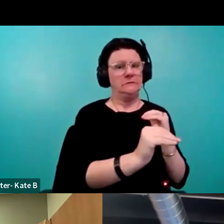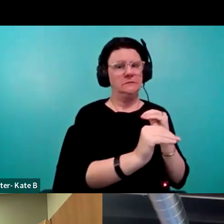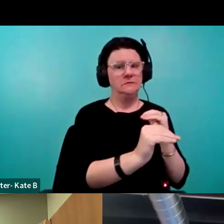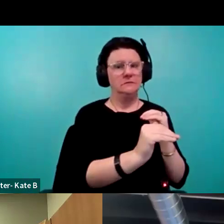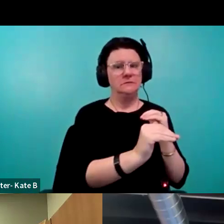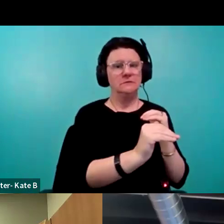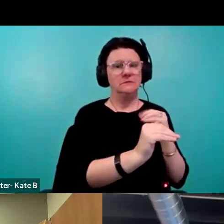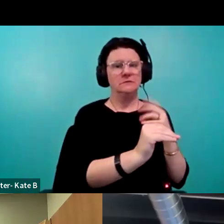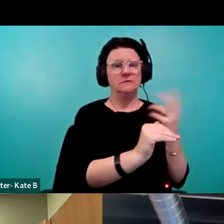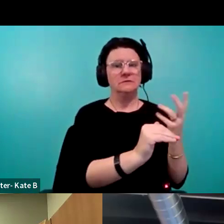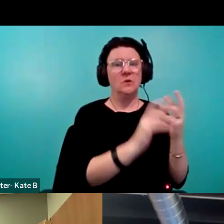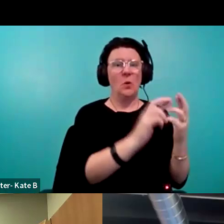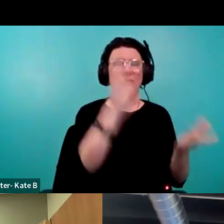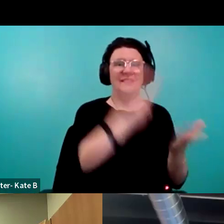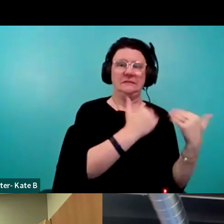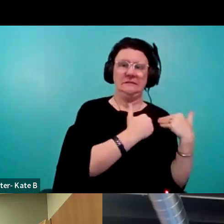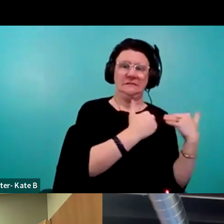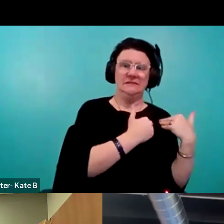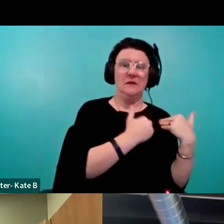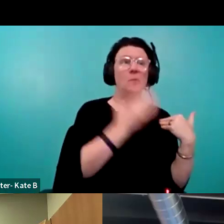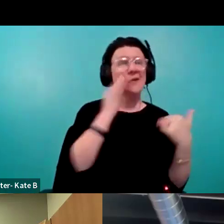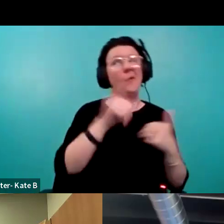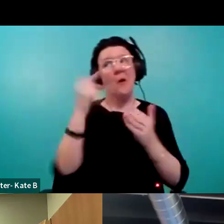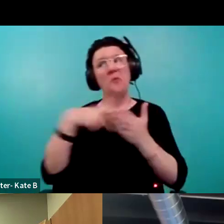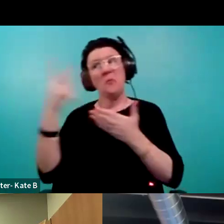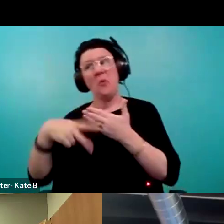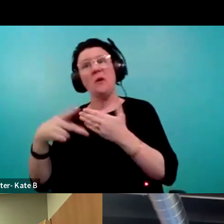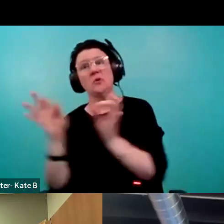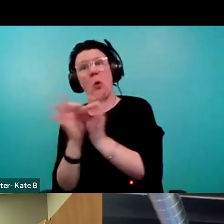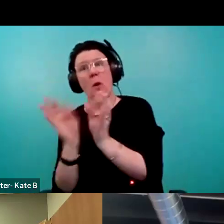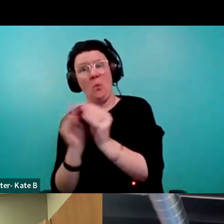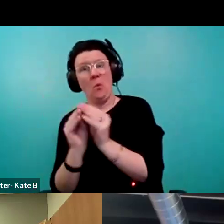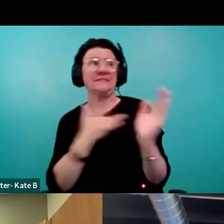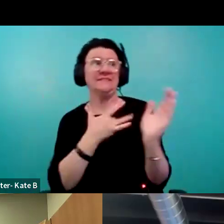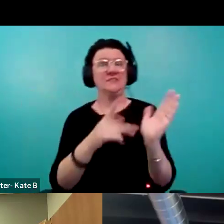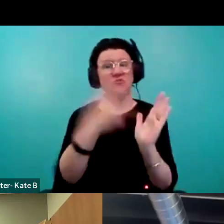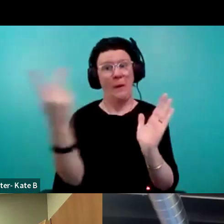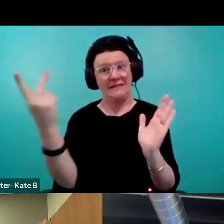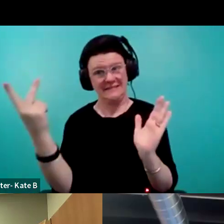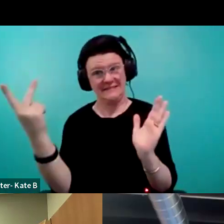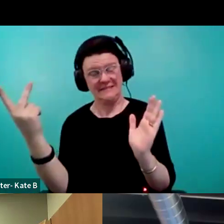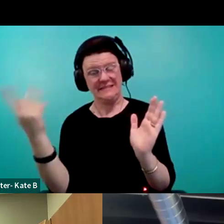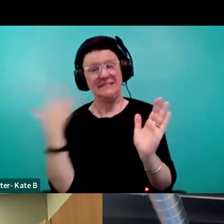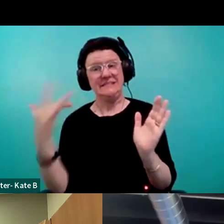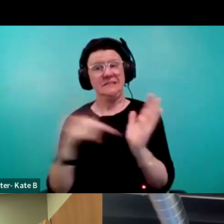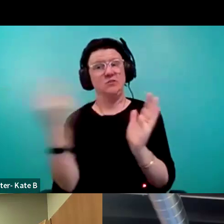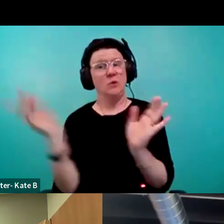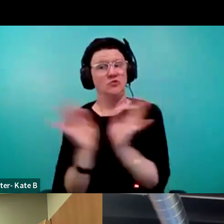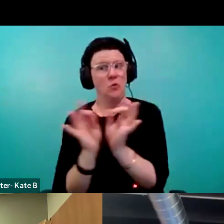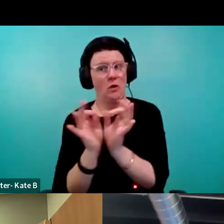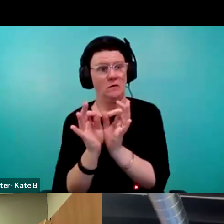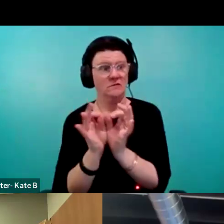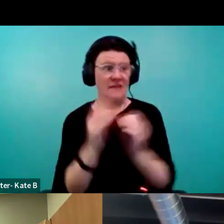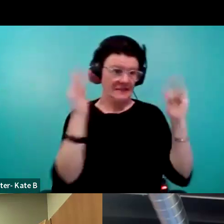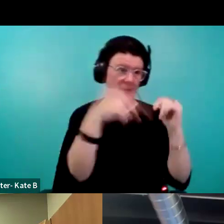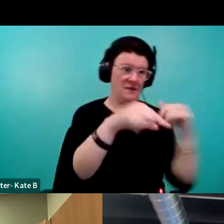burden. But I know many of them cost much more than that, more than twice that. And for them to pay that